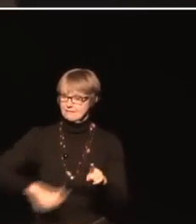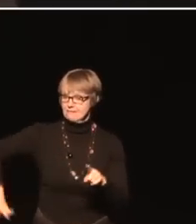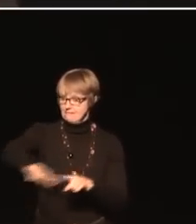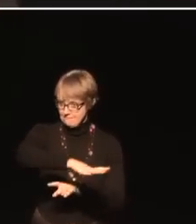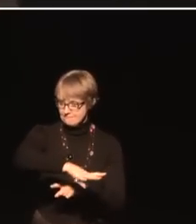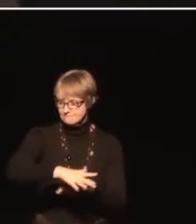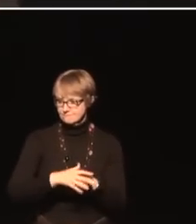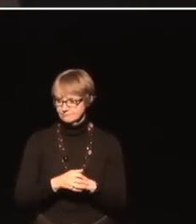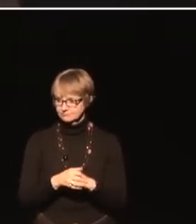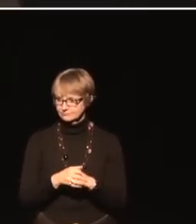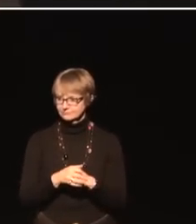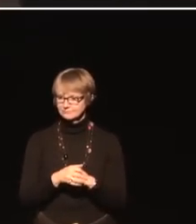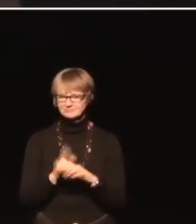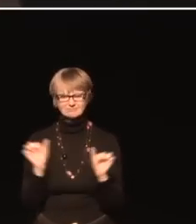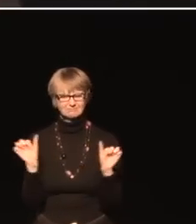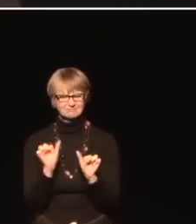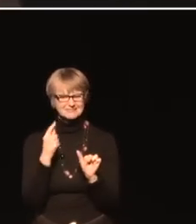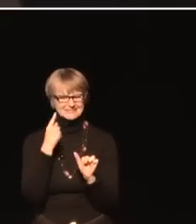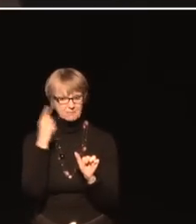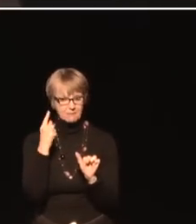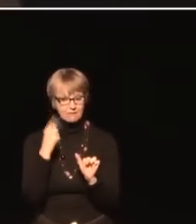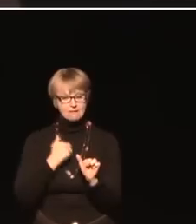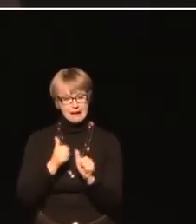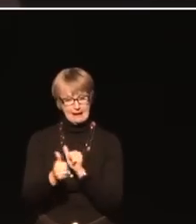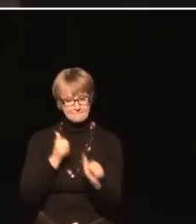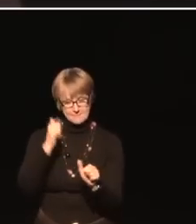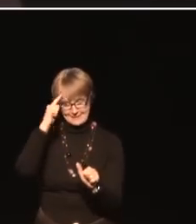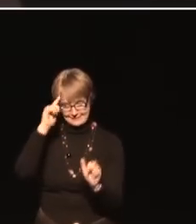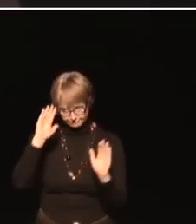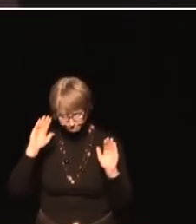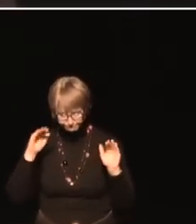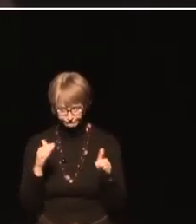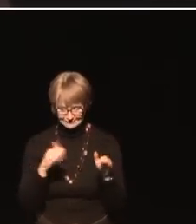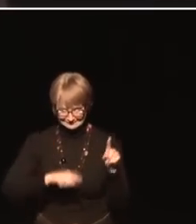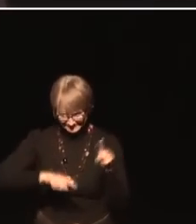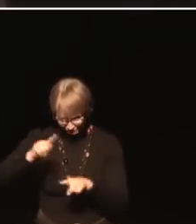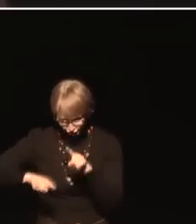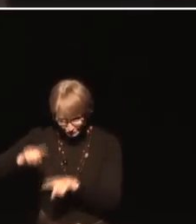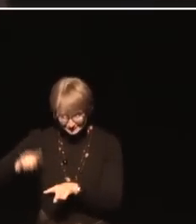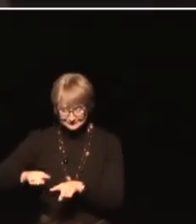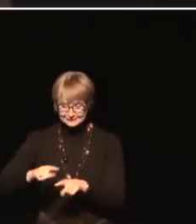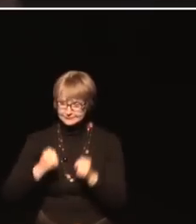The simpler way of saying that is the company's all about diversity and the company's all about equality.